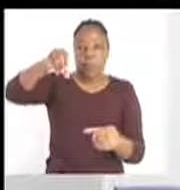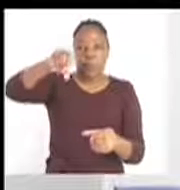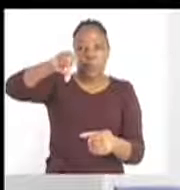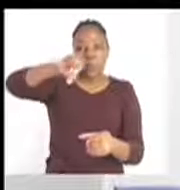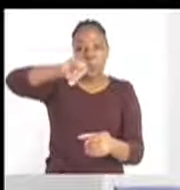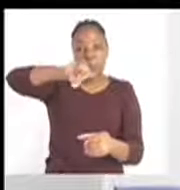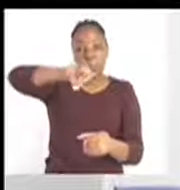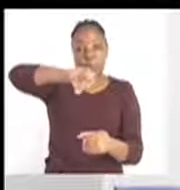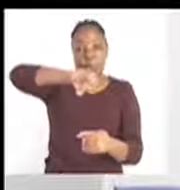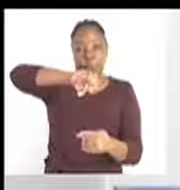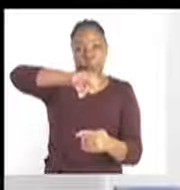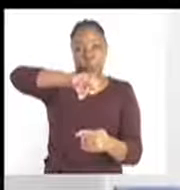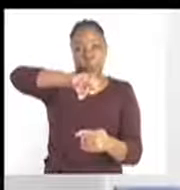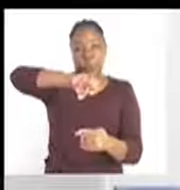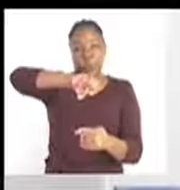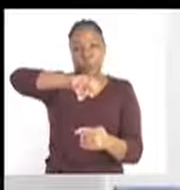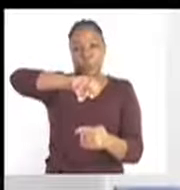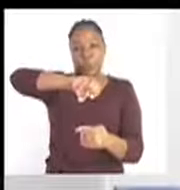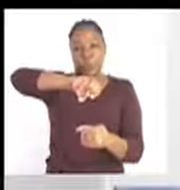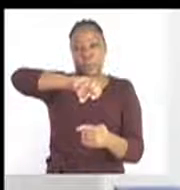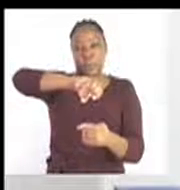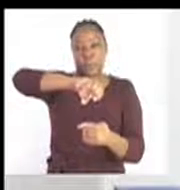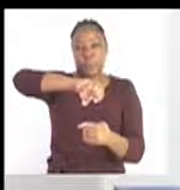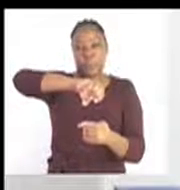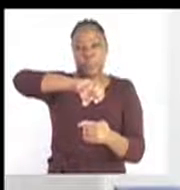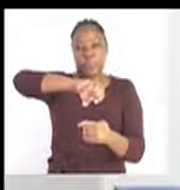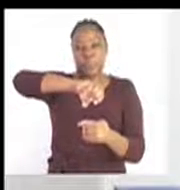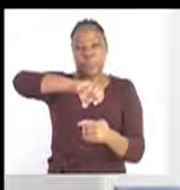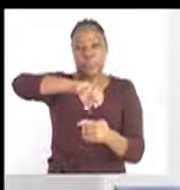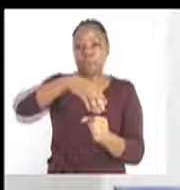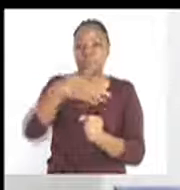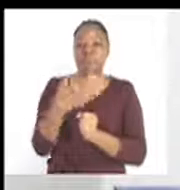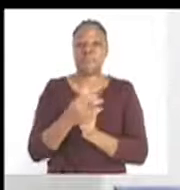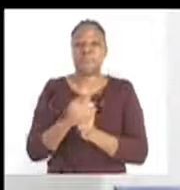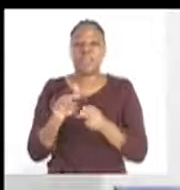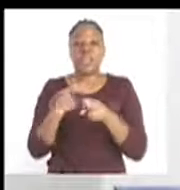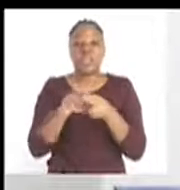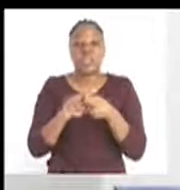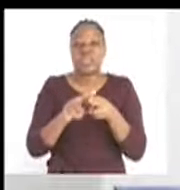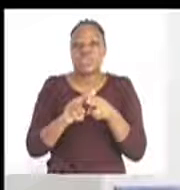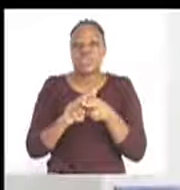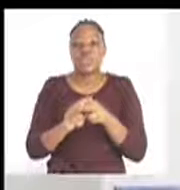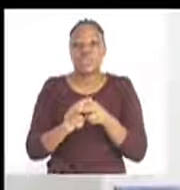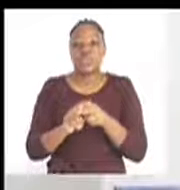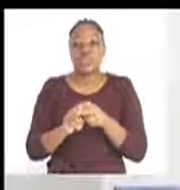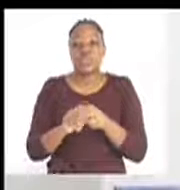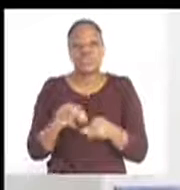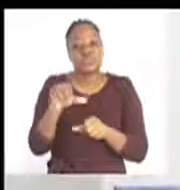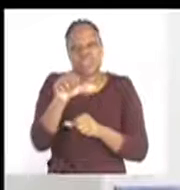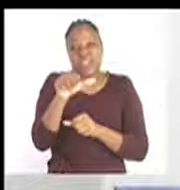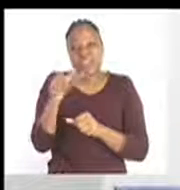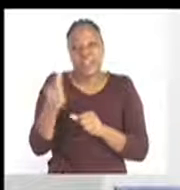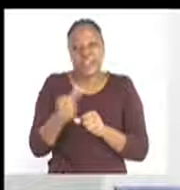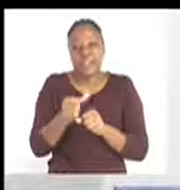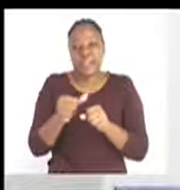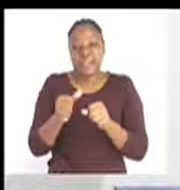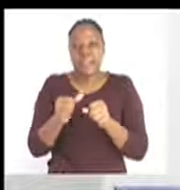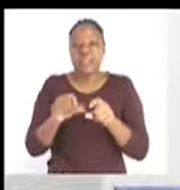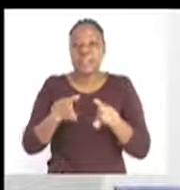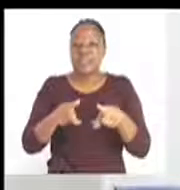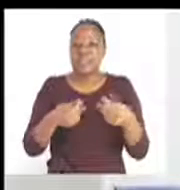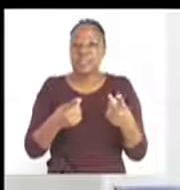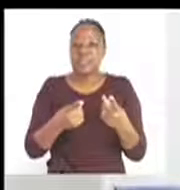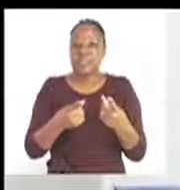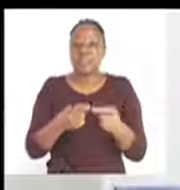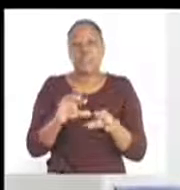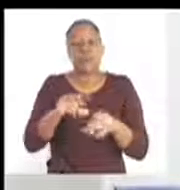yes. Remember, you don't have to use water. You can use other liquids as well. And make sure